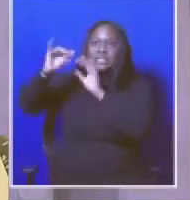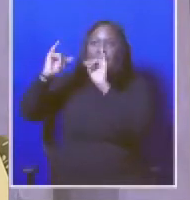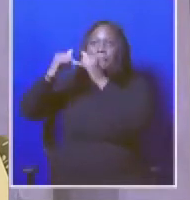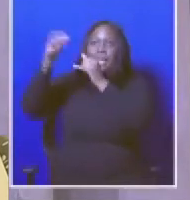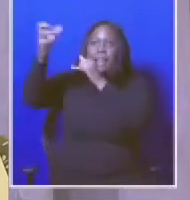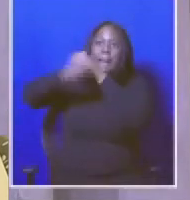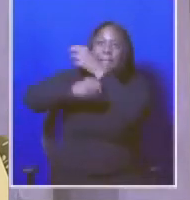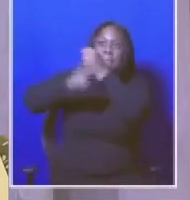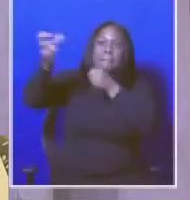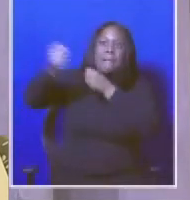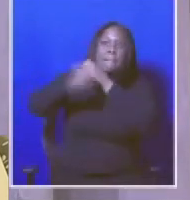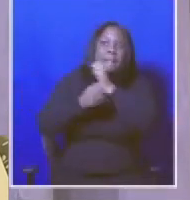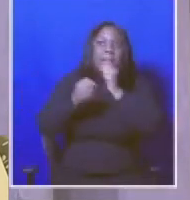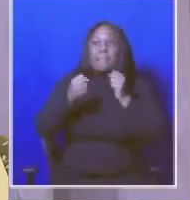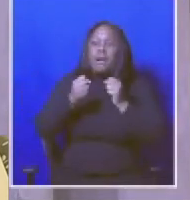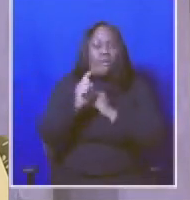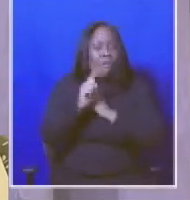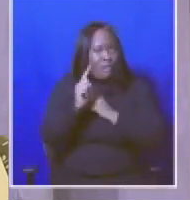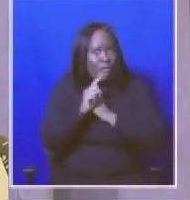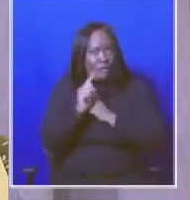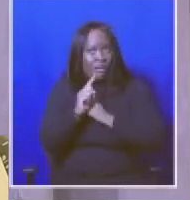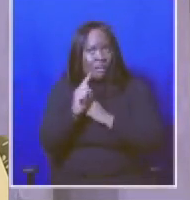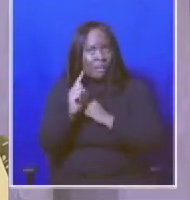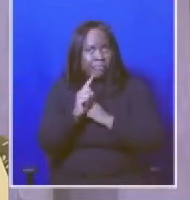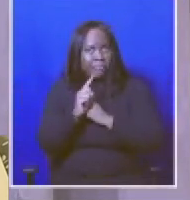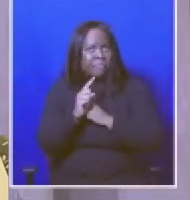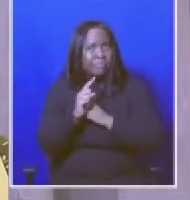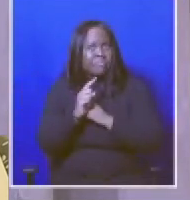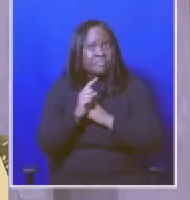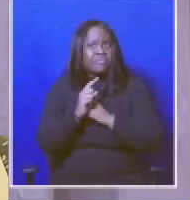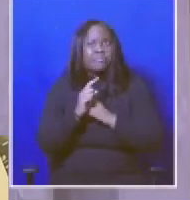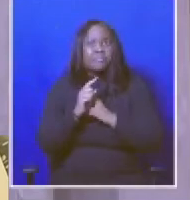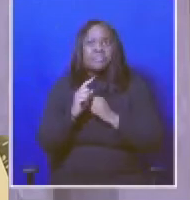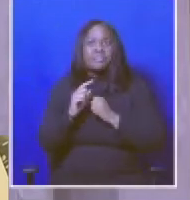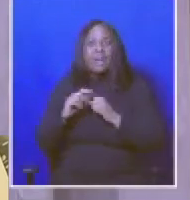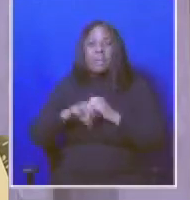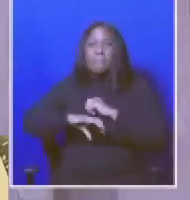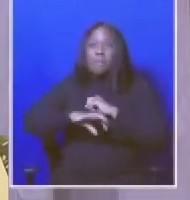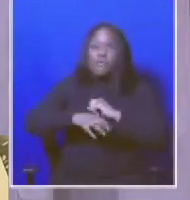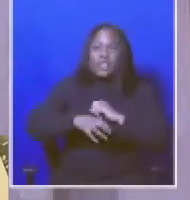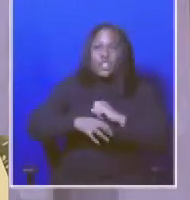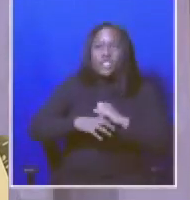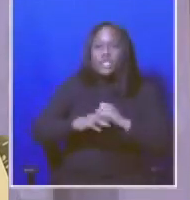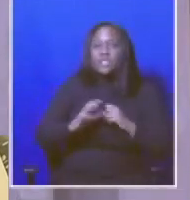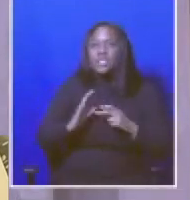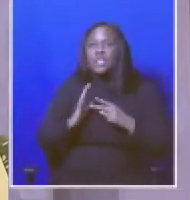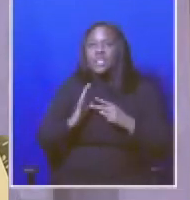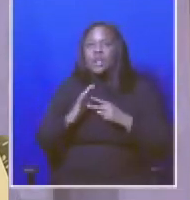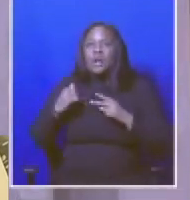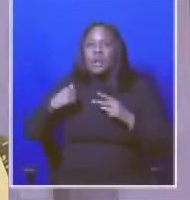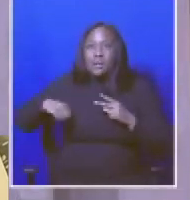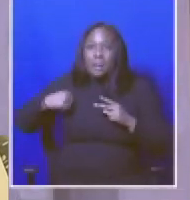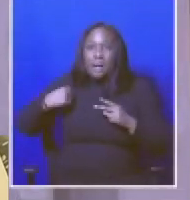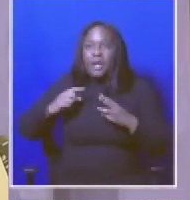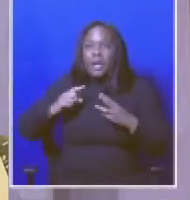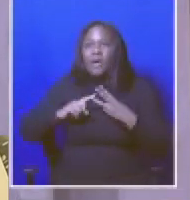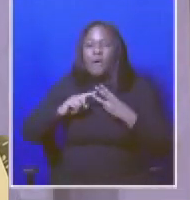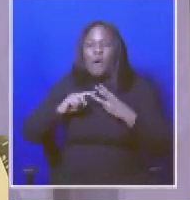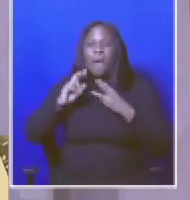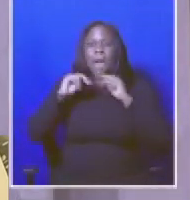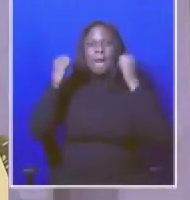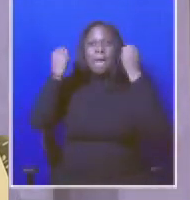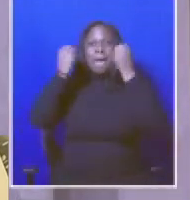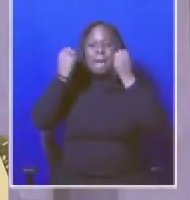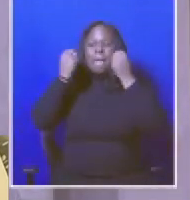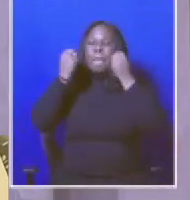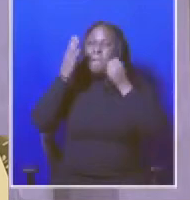In many of the institutions we run in government, whether at provincial, local level, even national, we